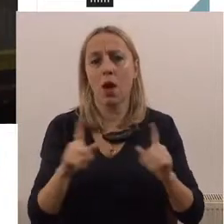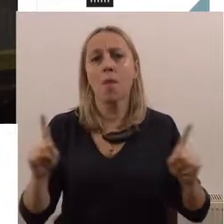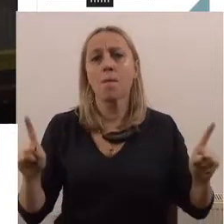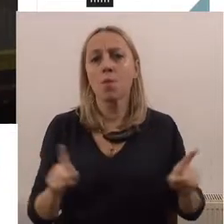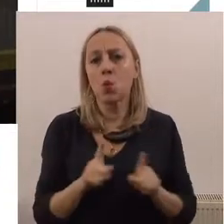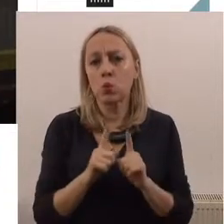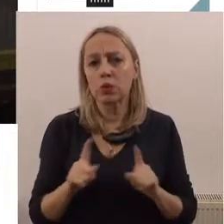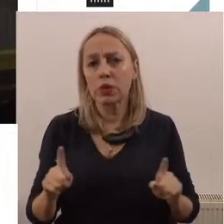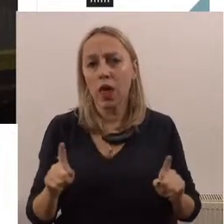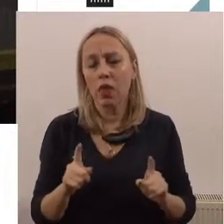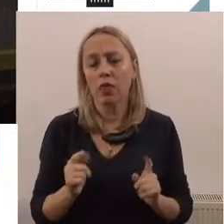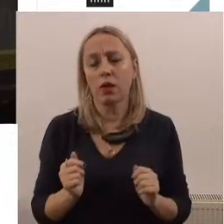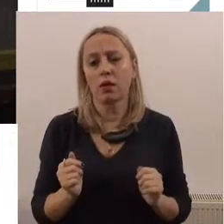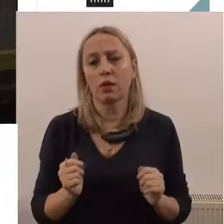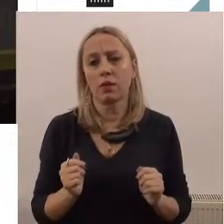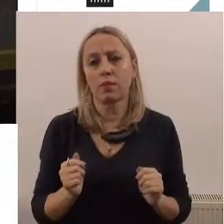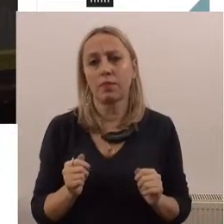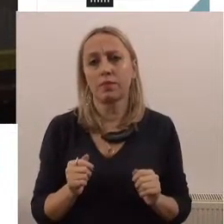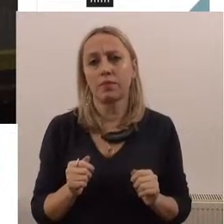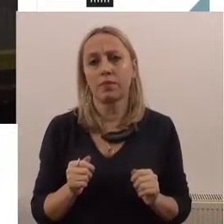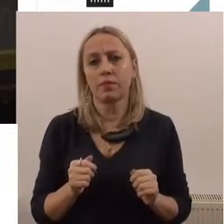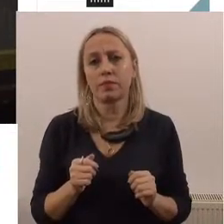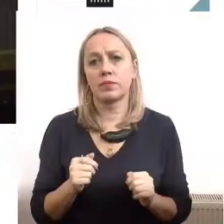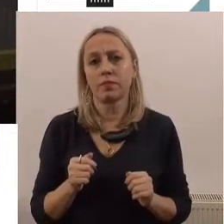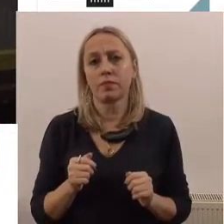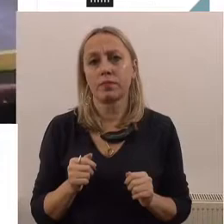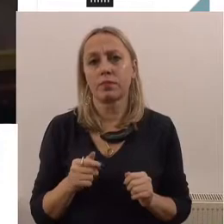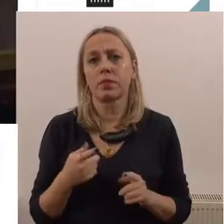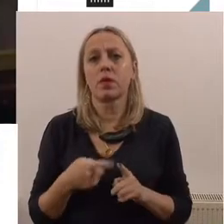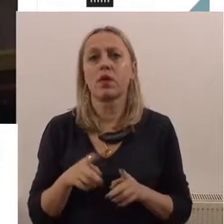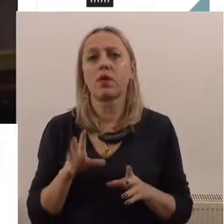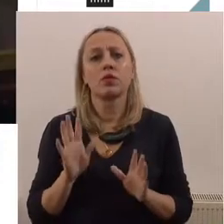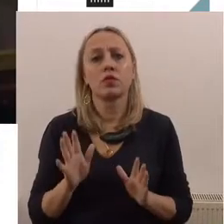challenge, museum buildings accessibility.